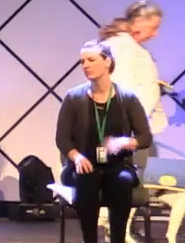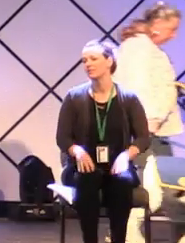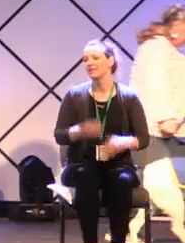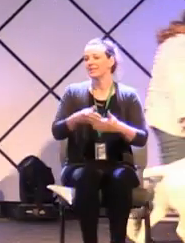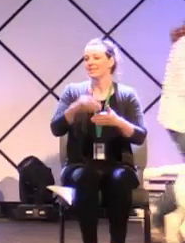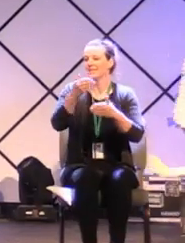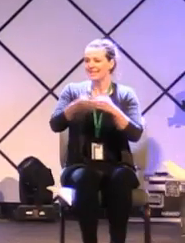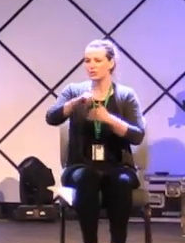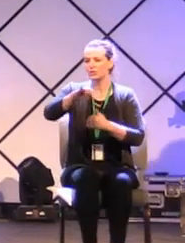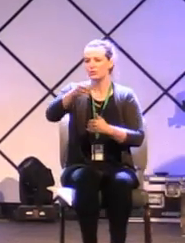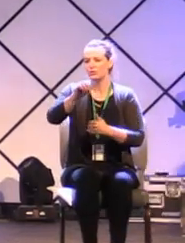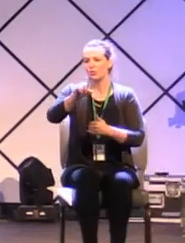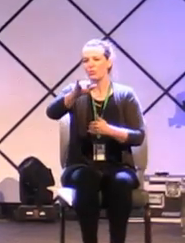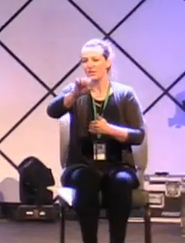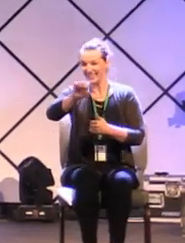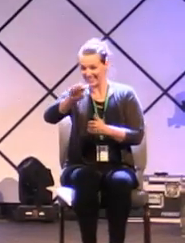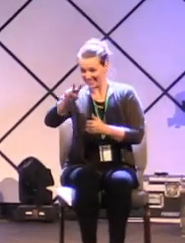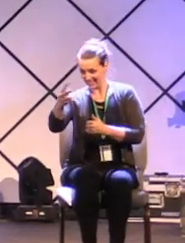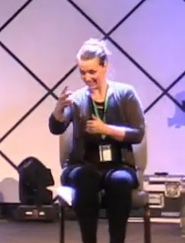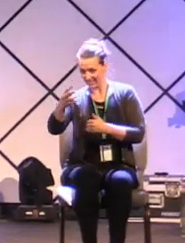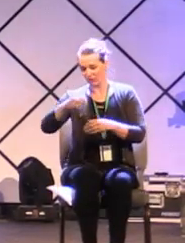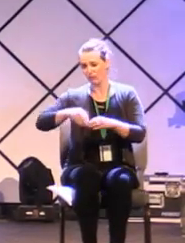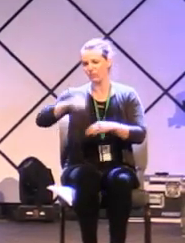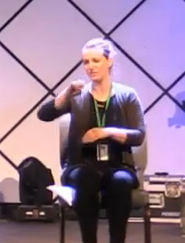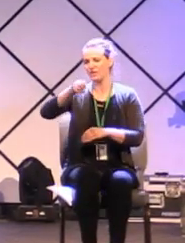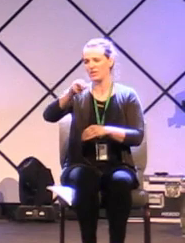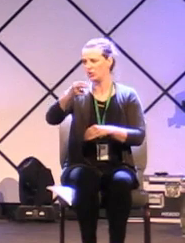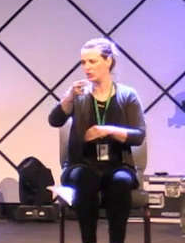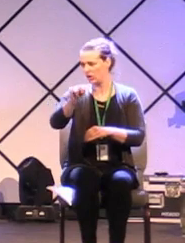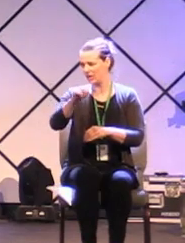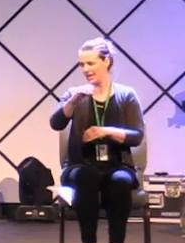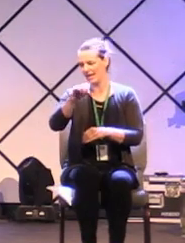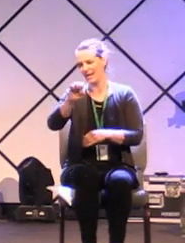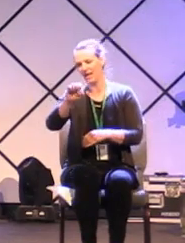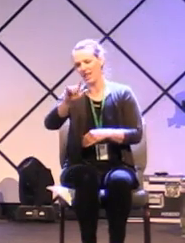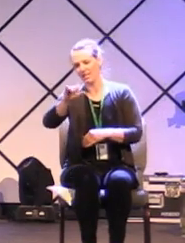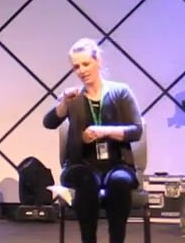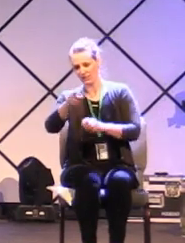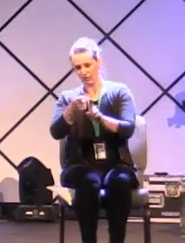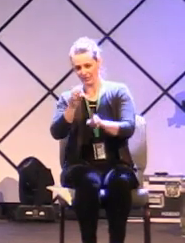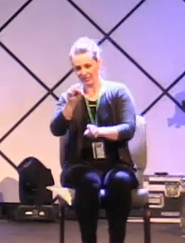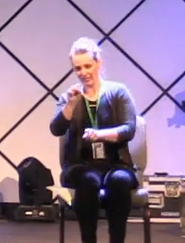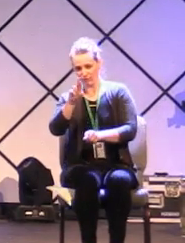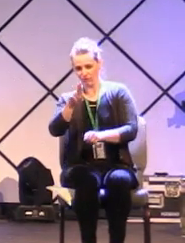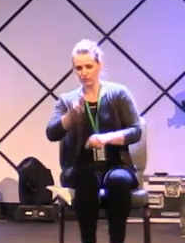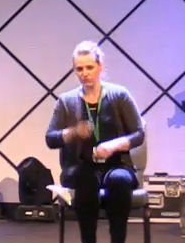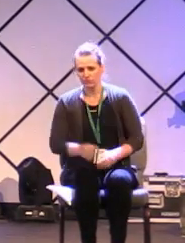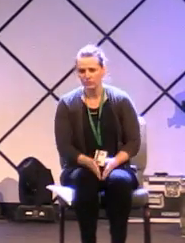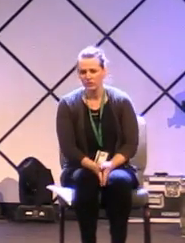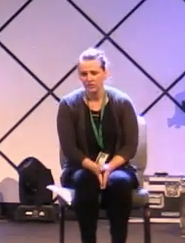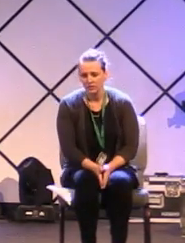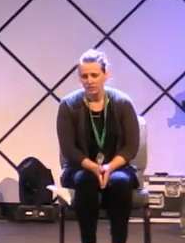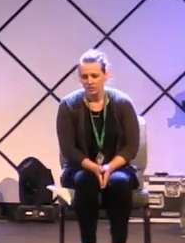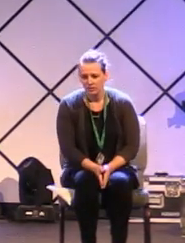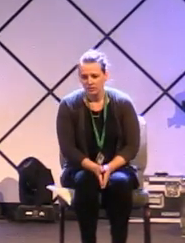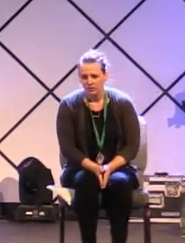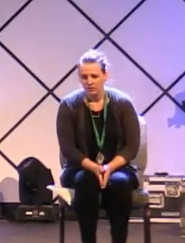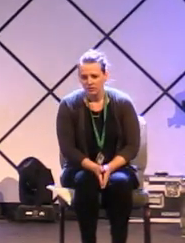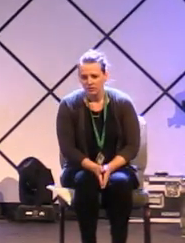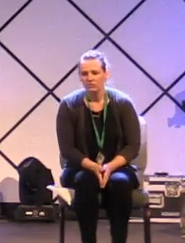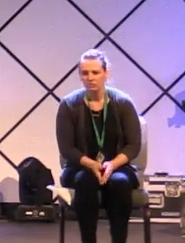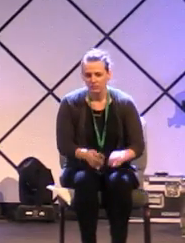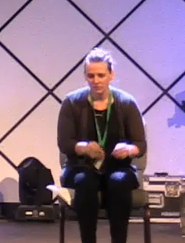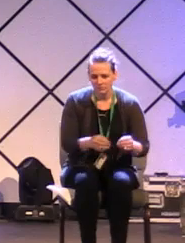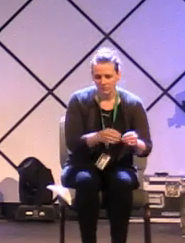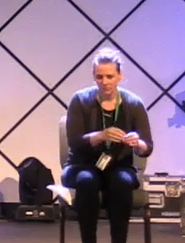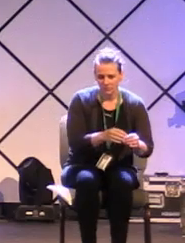Next up is Jolie the second, raised by John and Allison Dunseth of Santa Rosa, California, their first puppy.